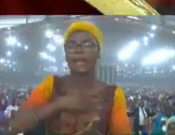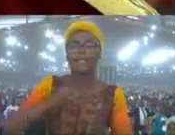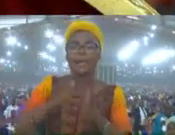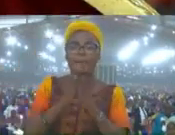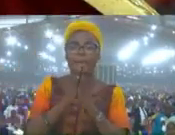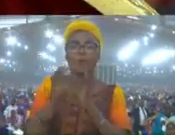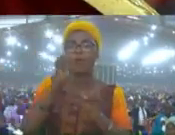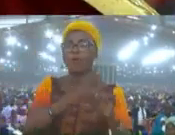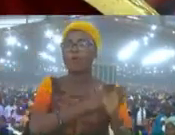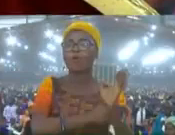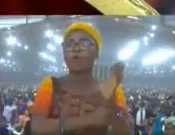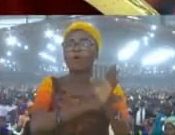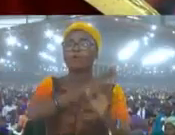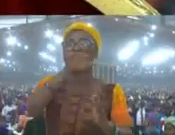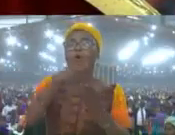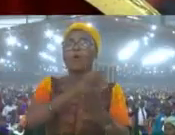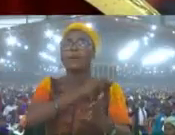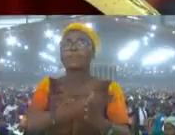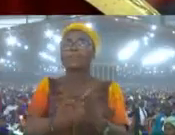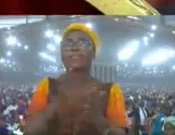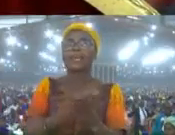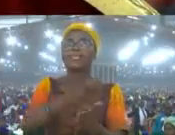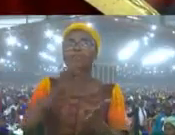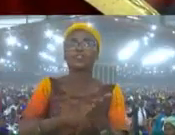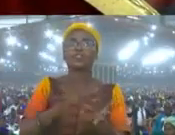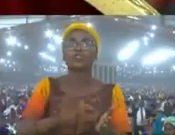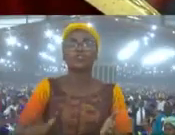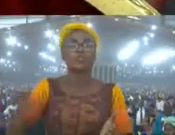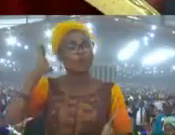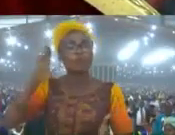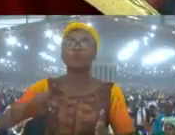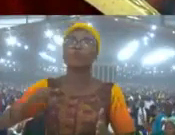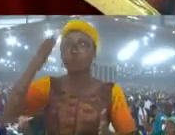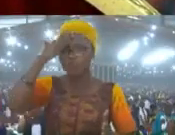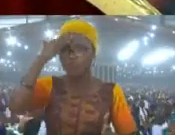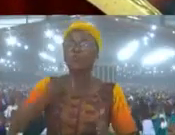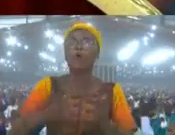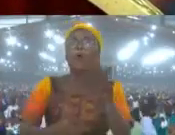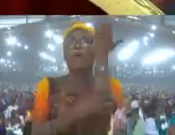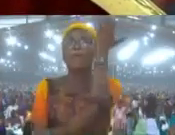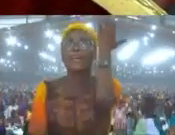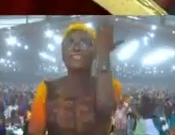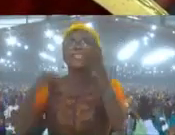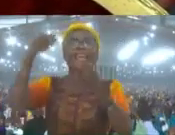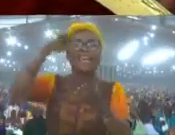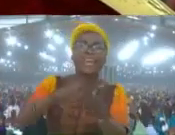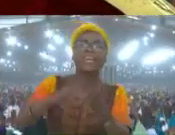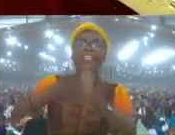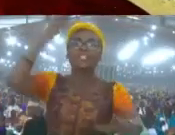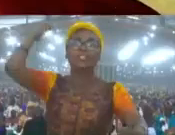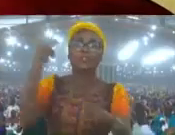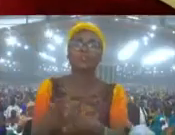God Almighty, that these your children will never know poverty again.